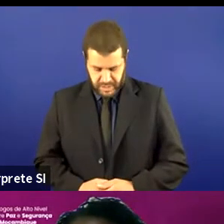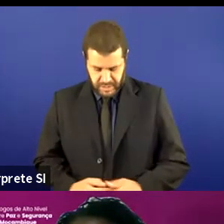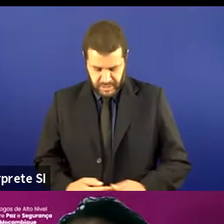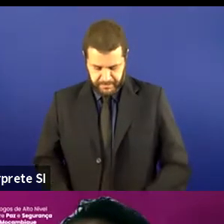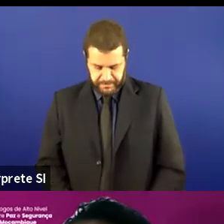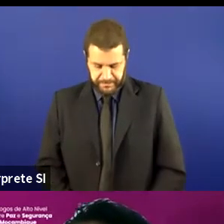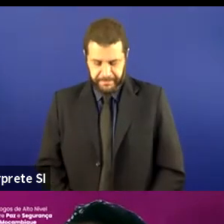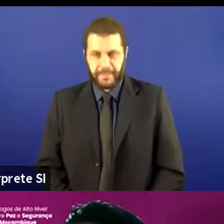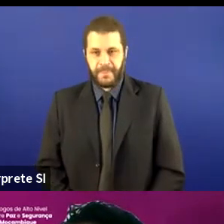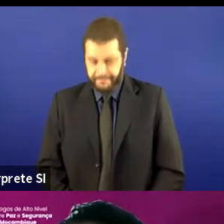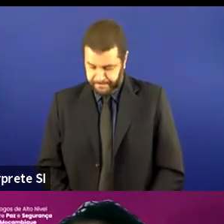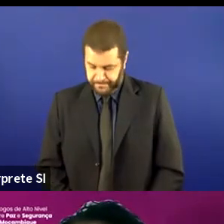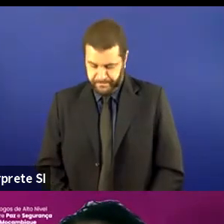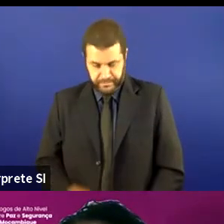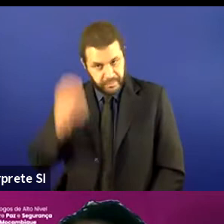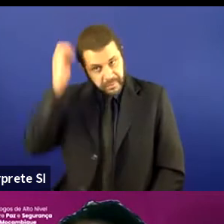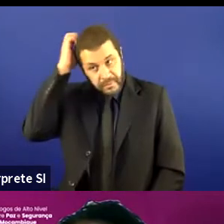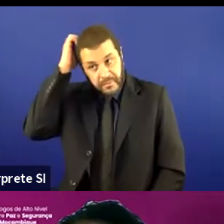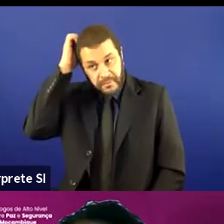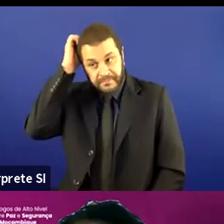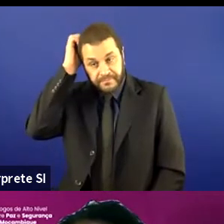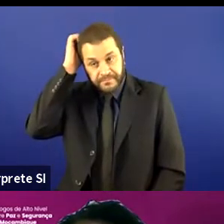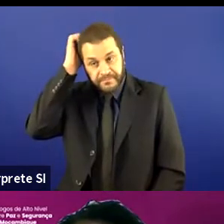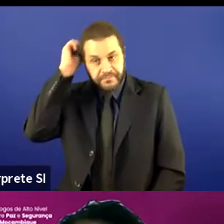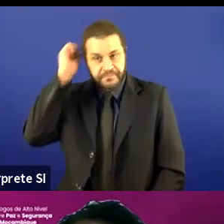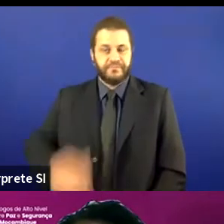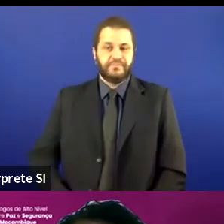Okay, we will start in 3 minutes.